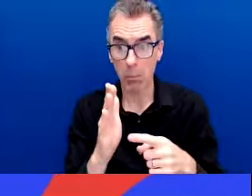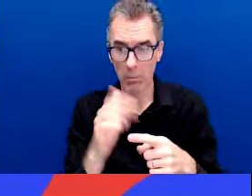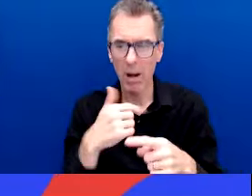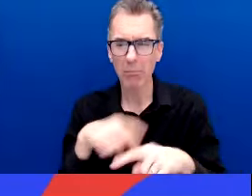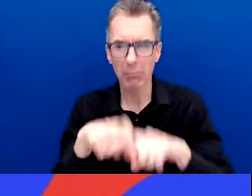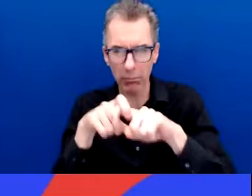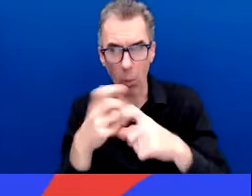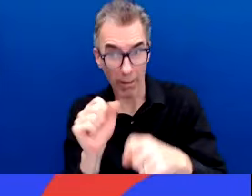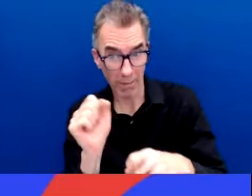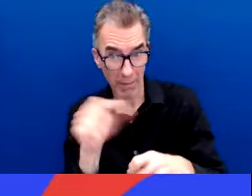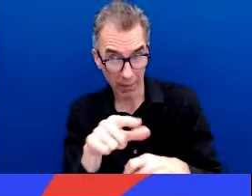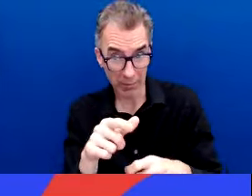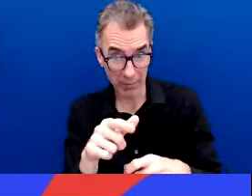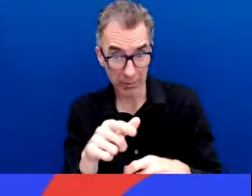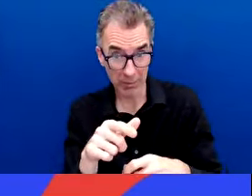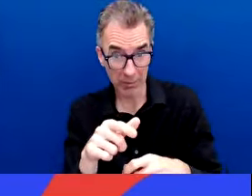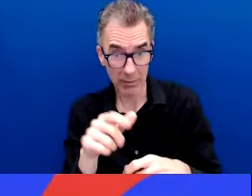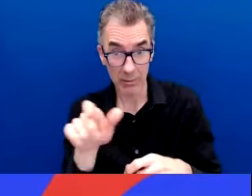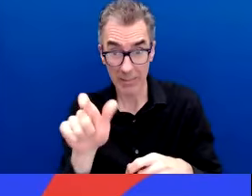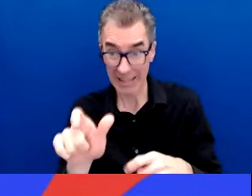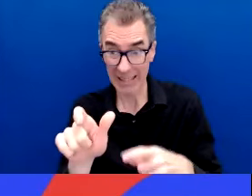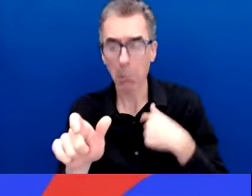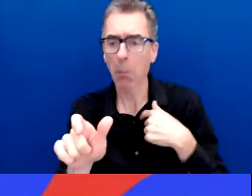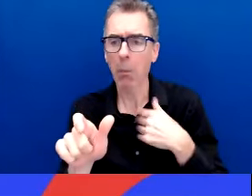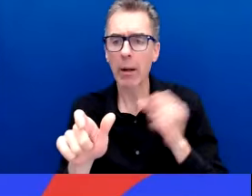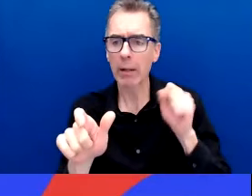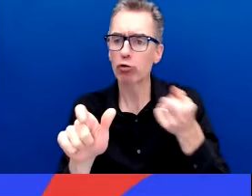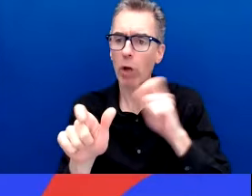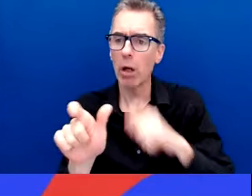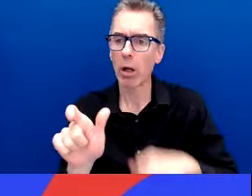at this moment. And I just drag it to where I actually want it.